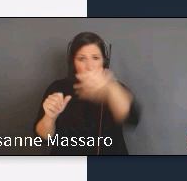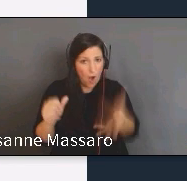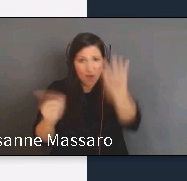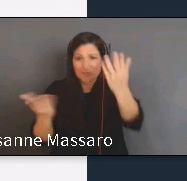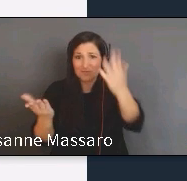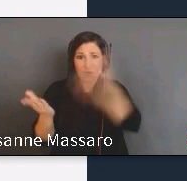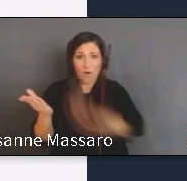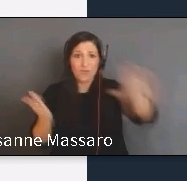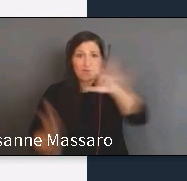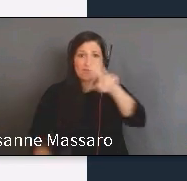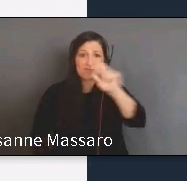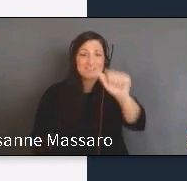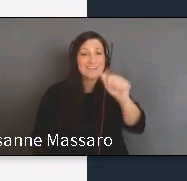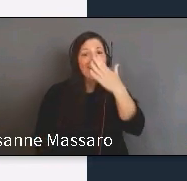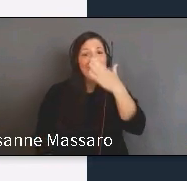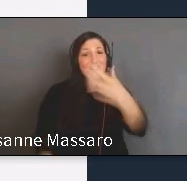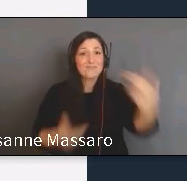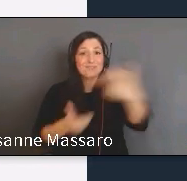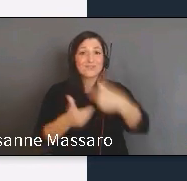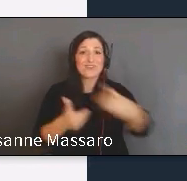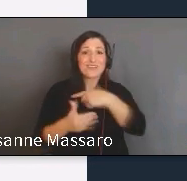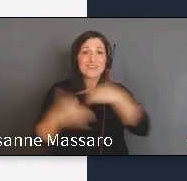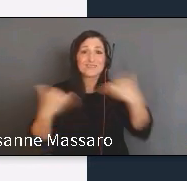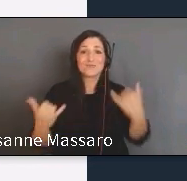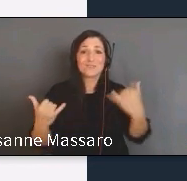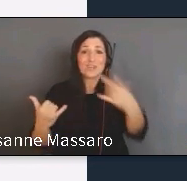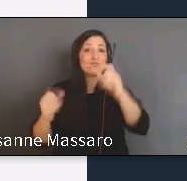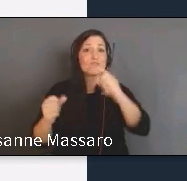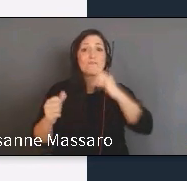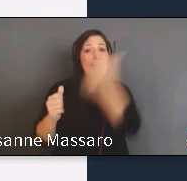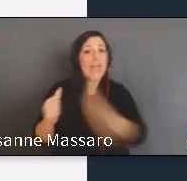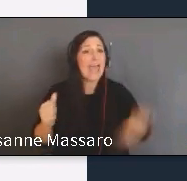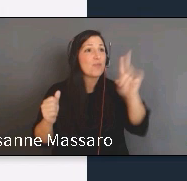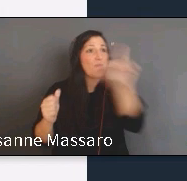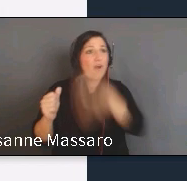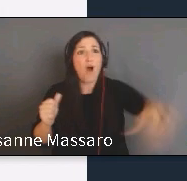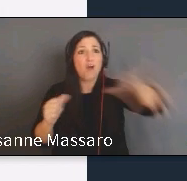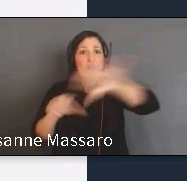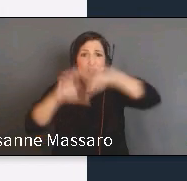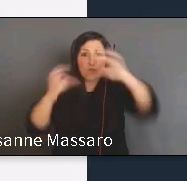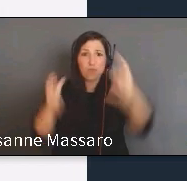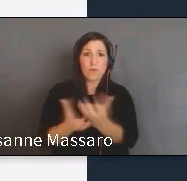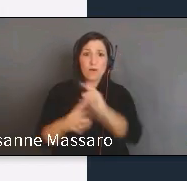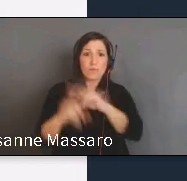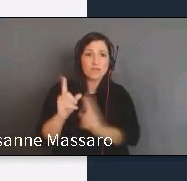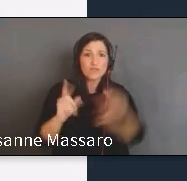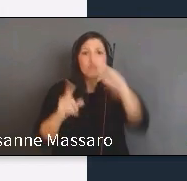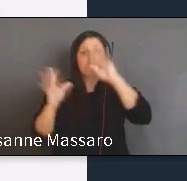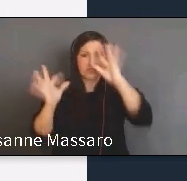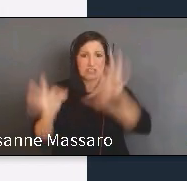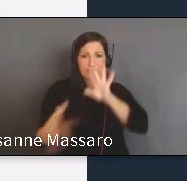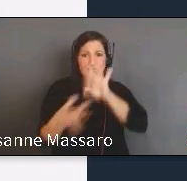you for joining us today. You could have been anywhere on the planet and you chose to spend a few minutes with us. So, for that, we are extremely